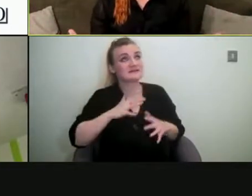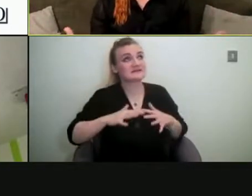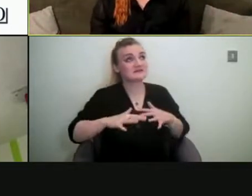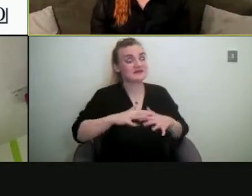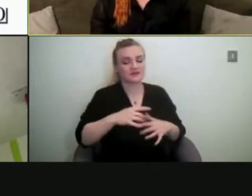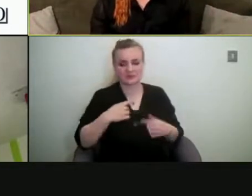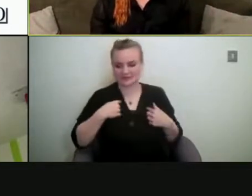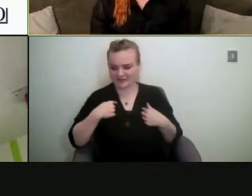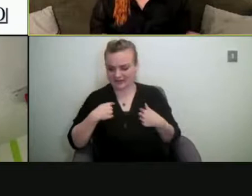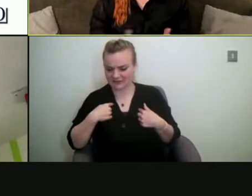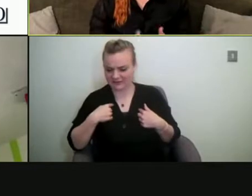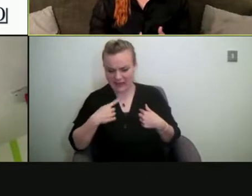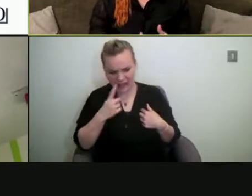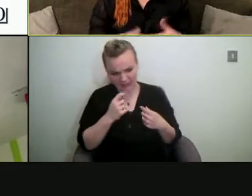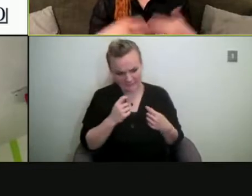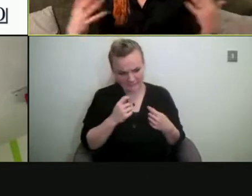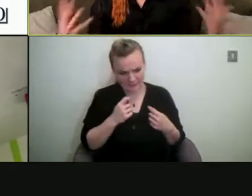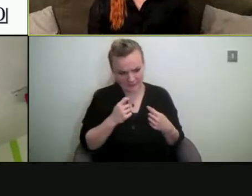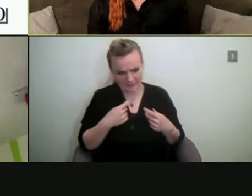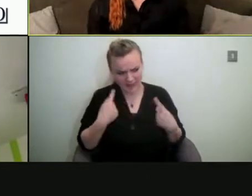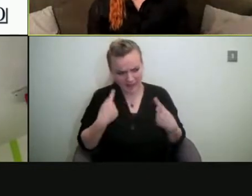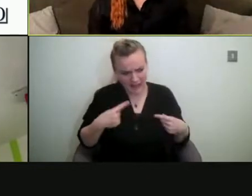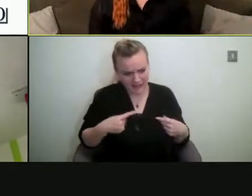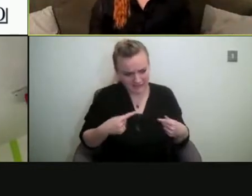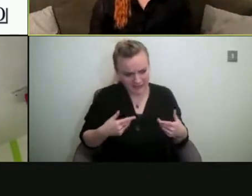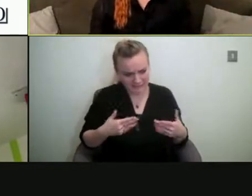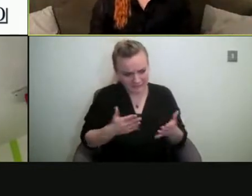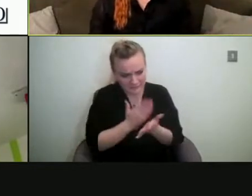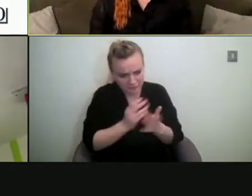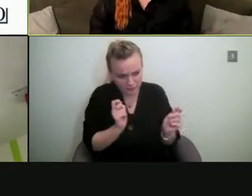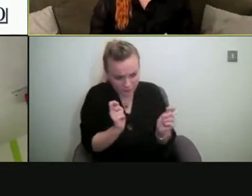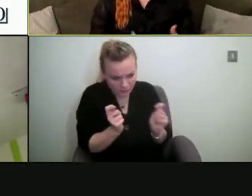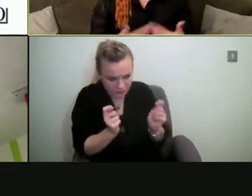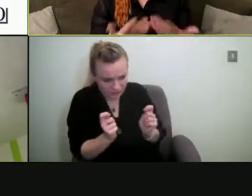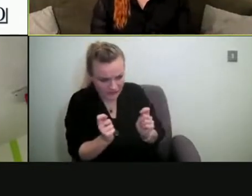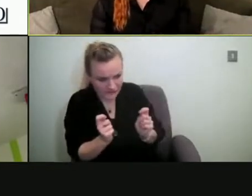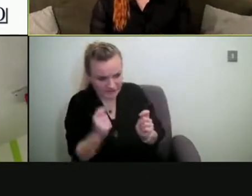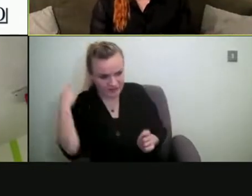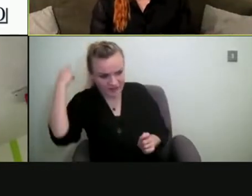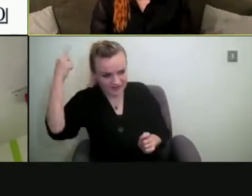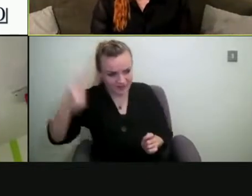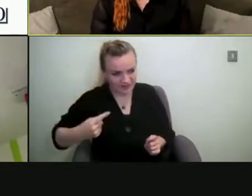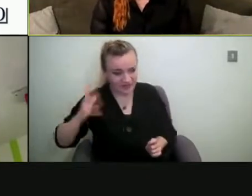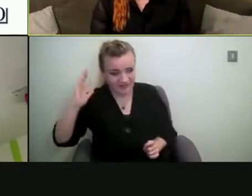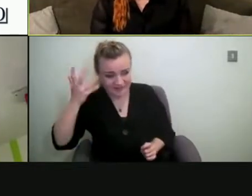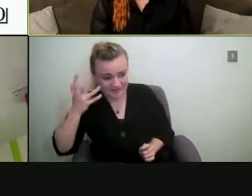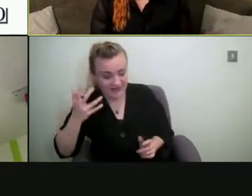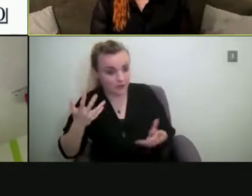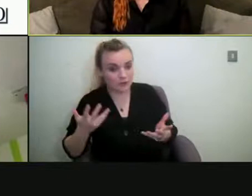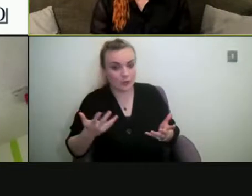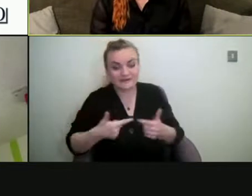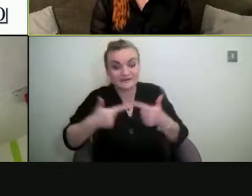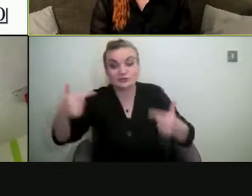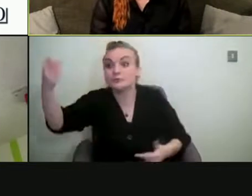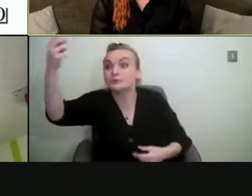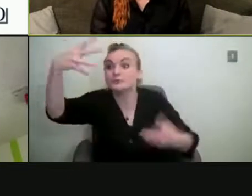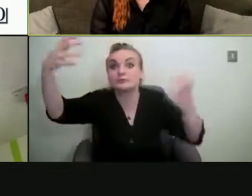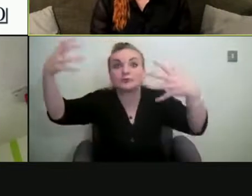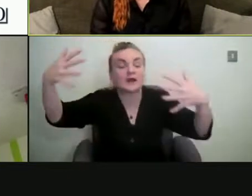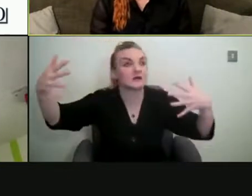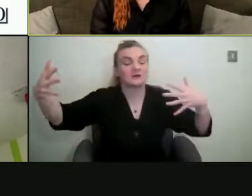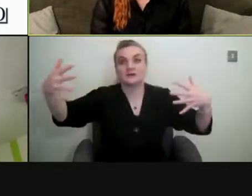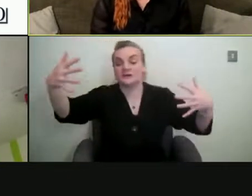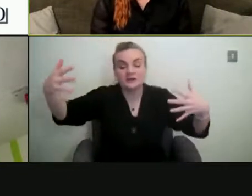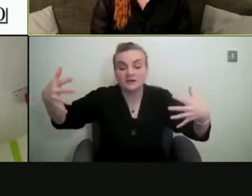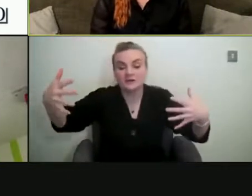sound is in that space, and is it too bright? You know, and they're just questions that can be asked to that individual. It doesn't